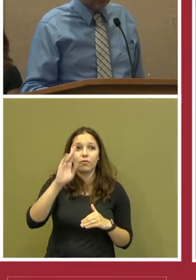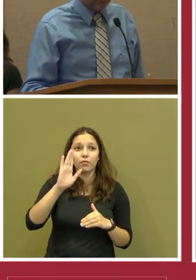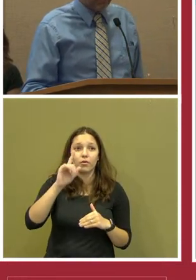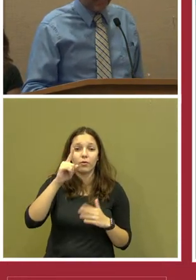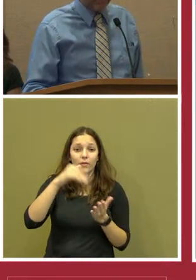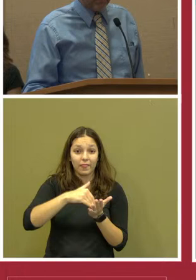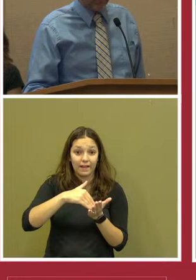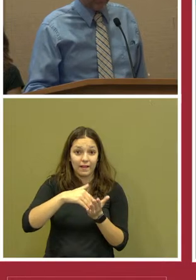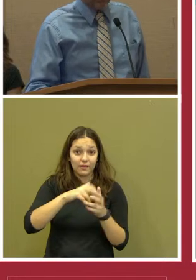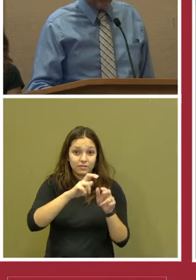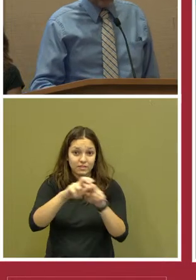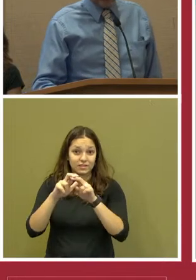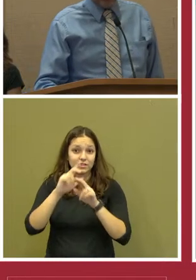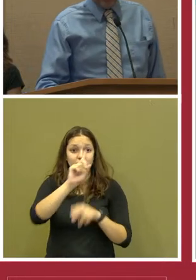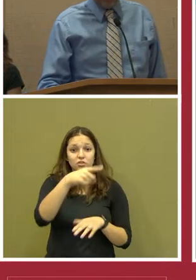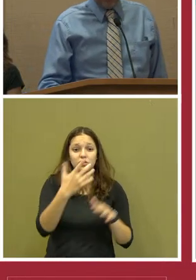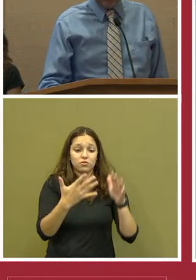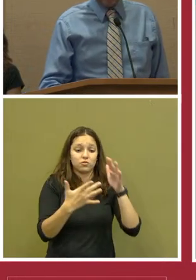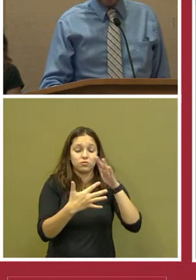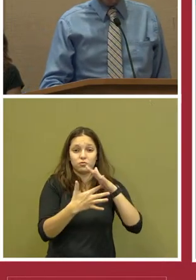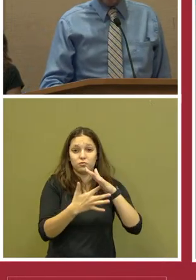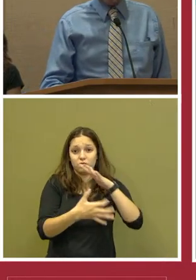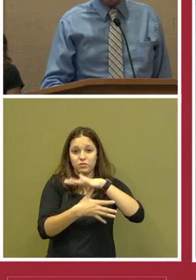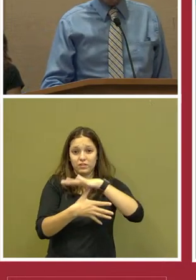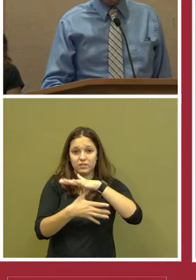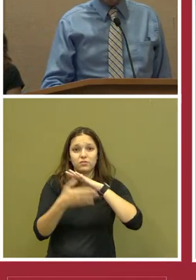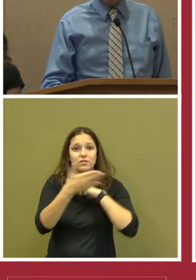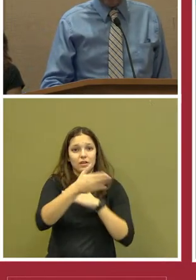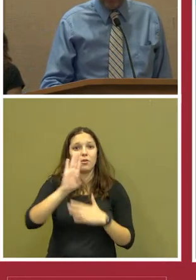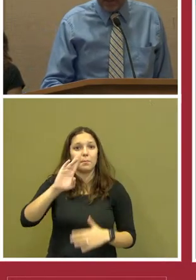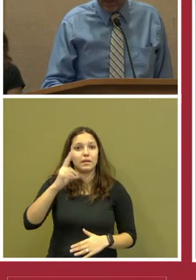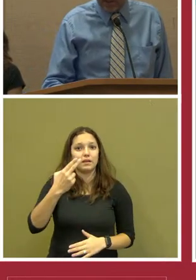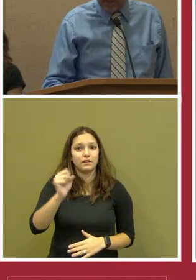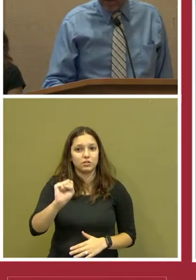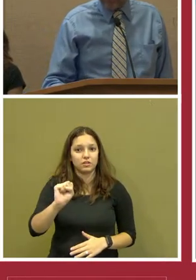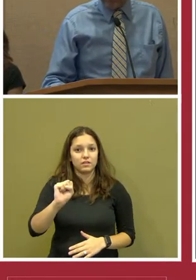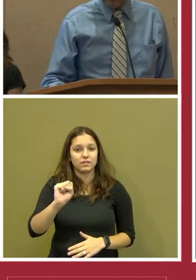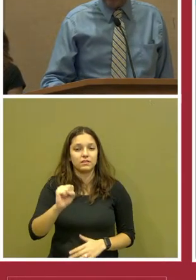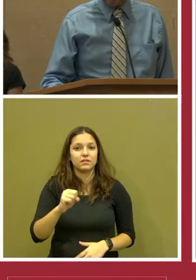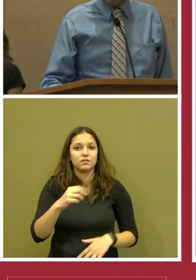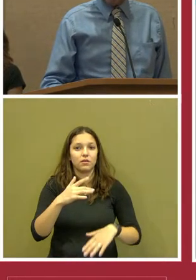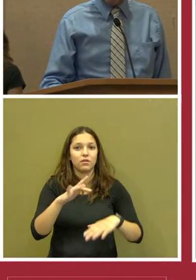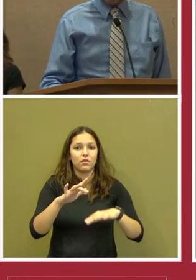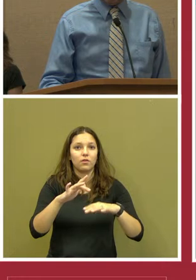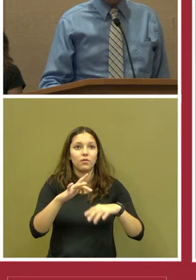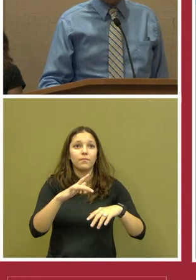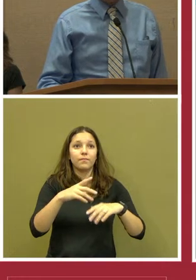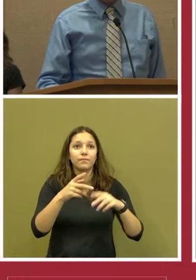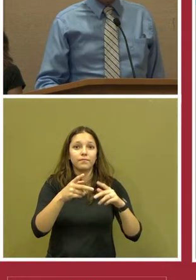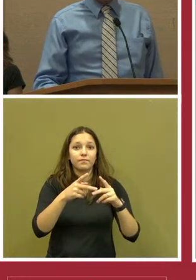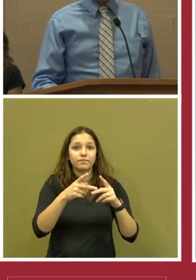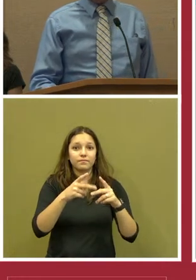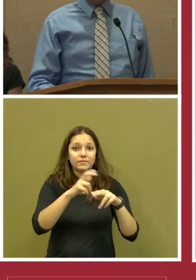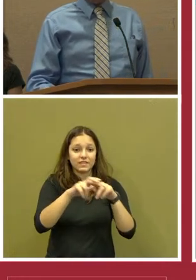just juniors and seniors at Bend Senior High School, though. So the number of seats that we're teaching IB.